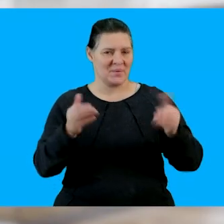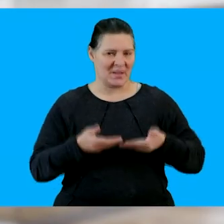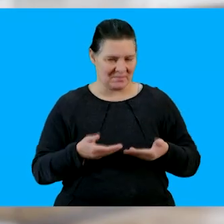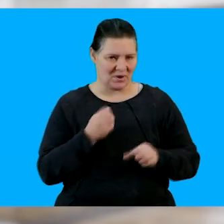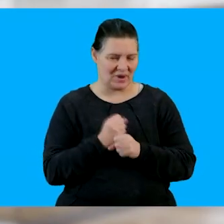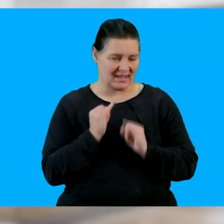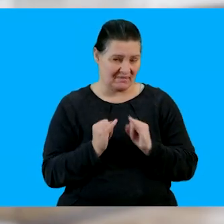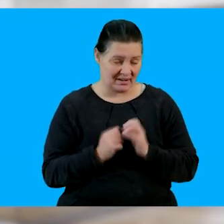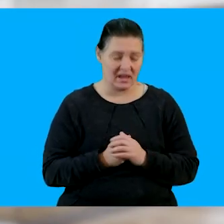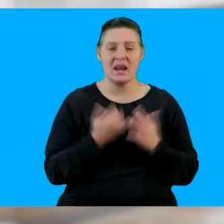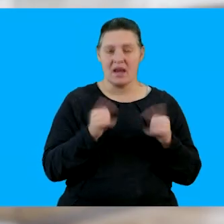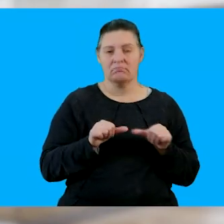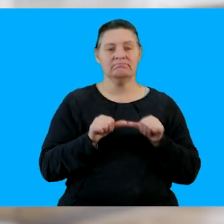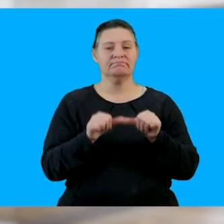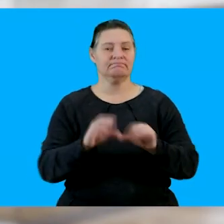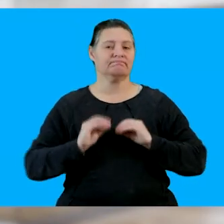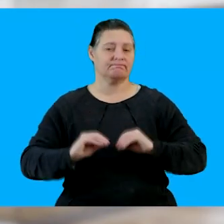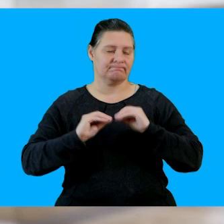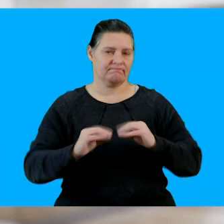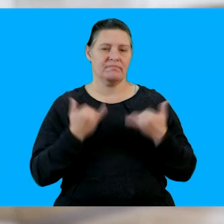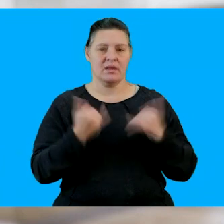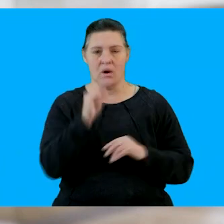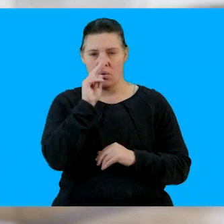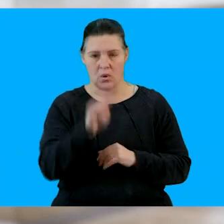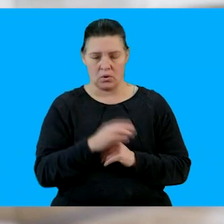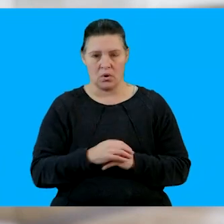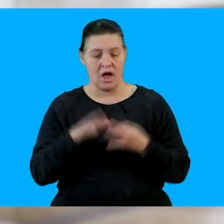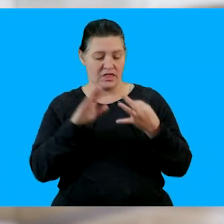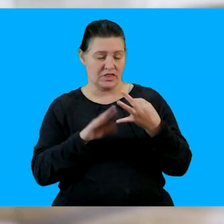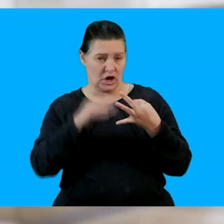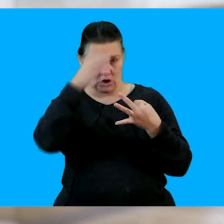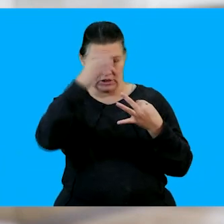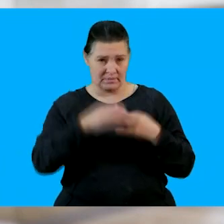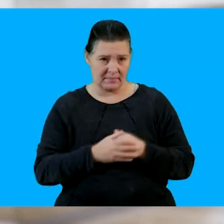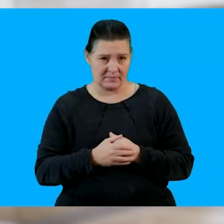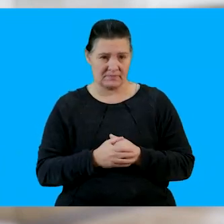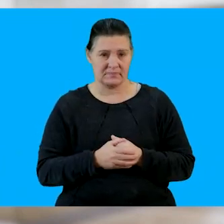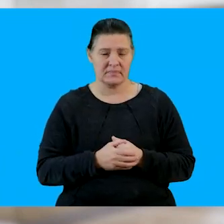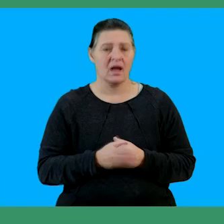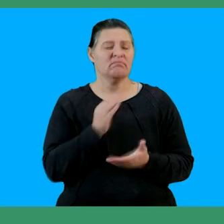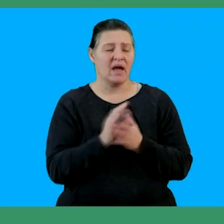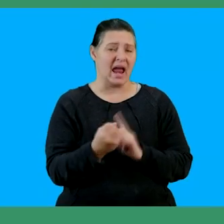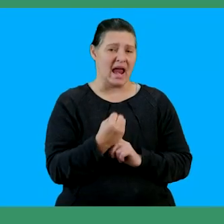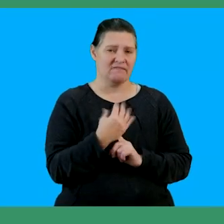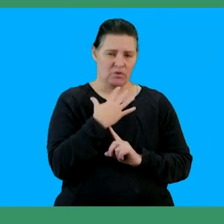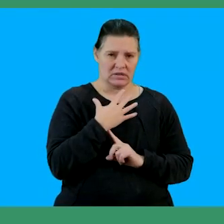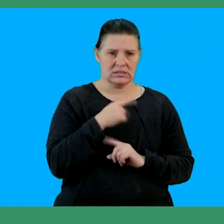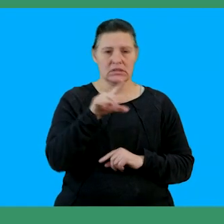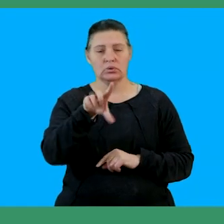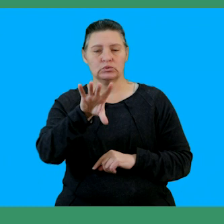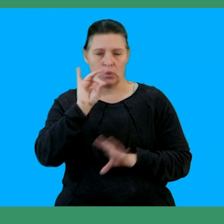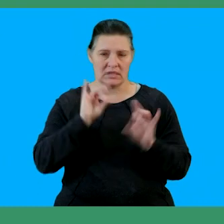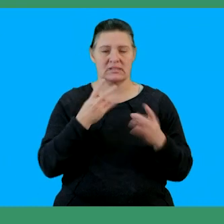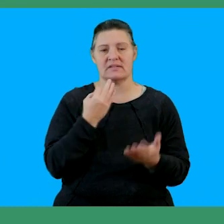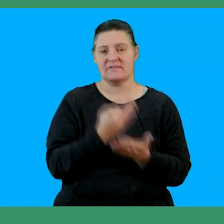Welcome back, grade 11s. Now let's continue with our lesson. Now let's look at the third concept, which is factors that influence the